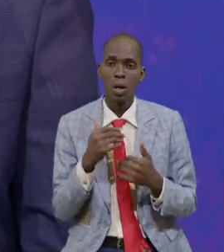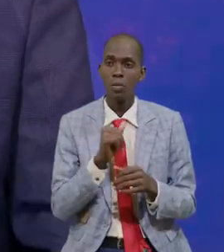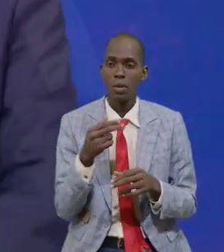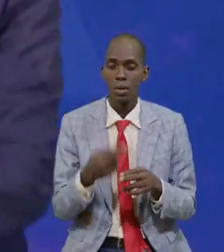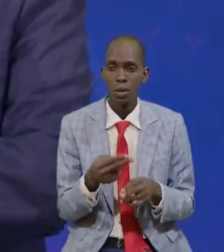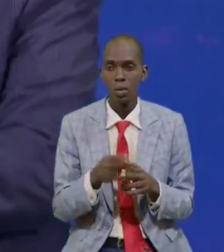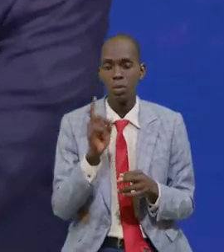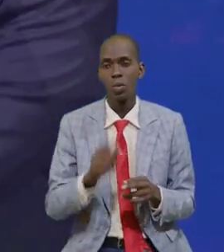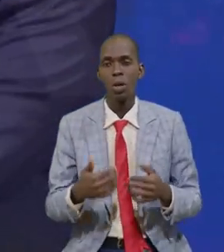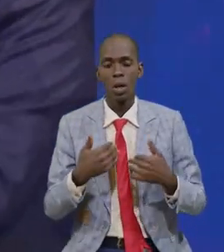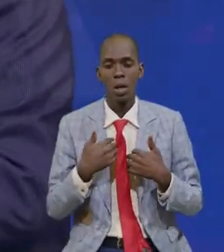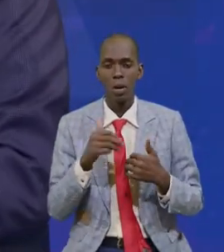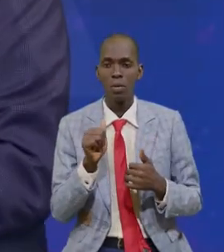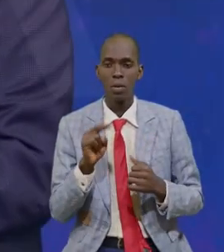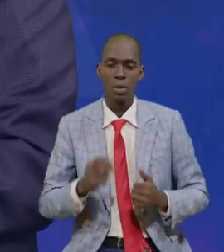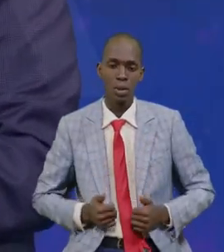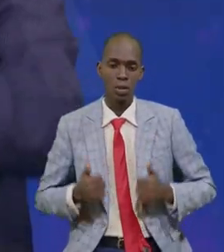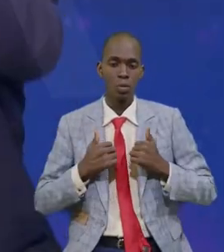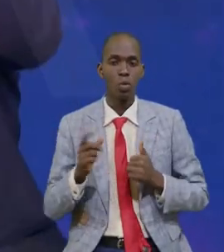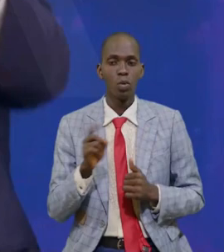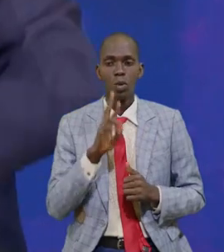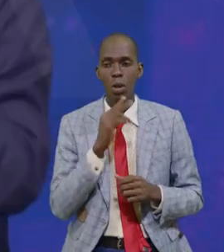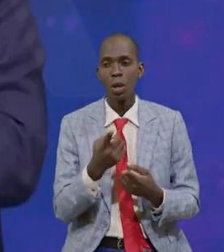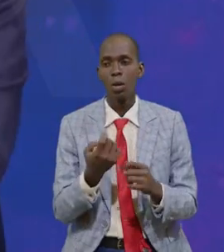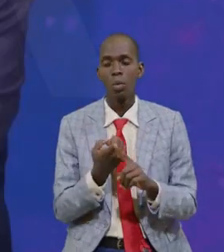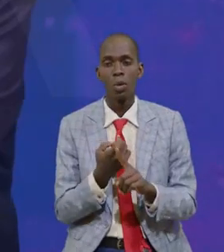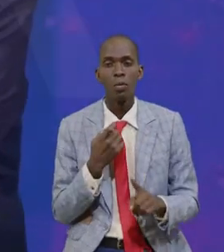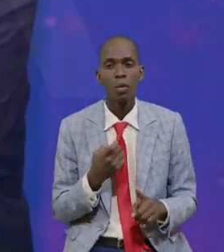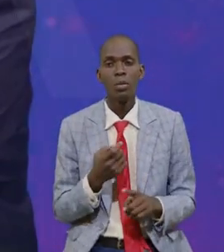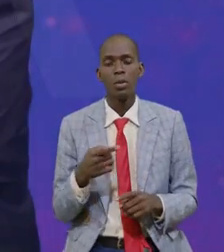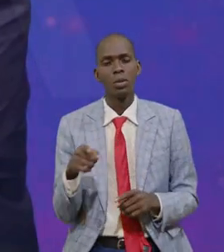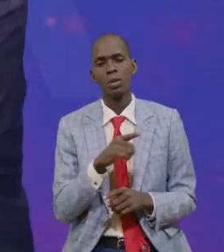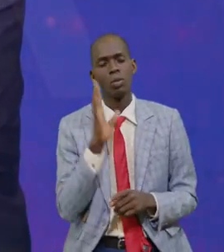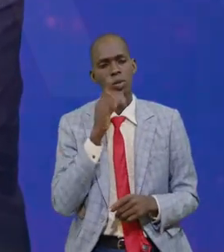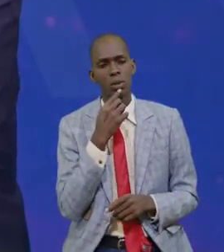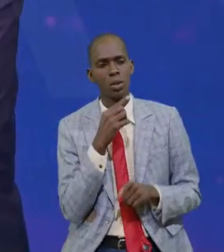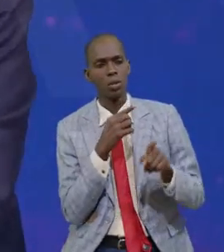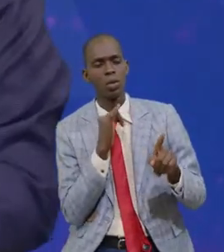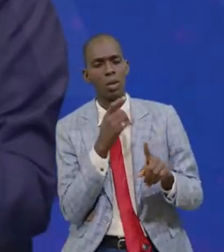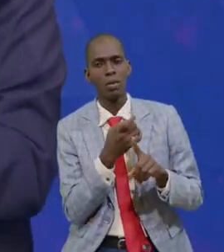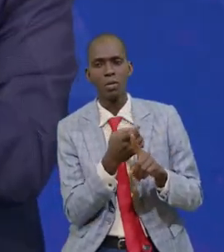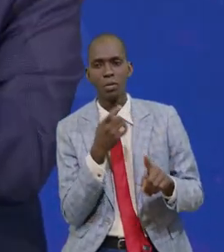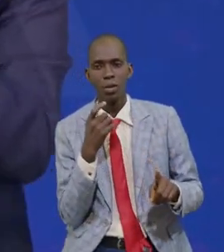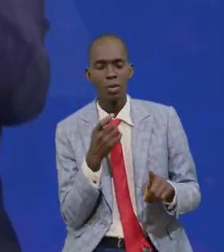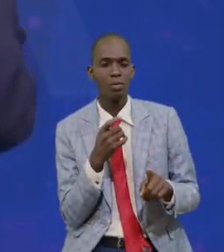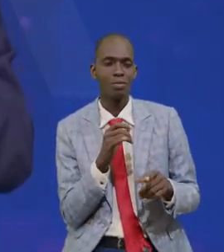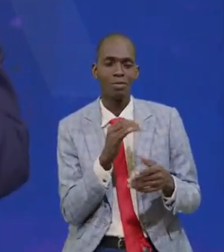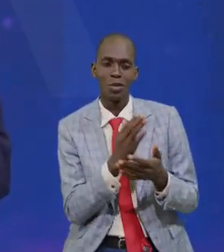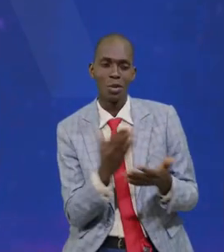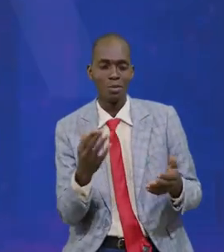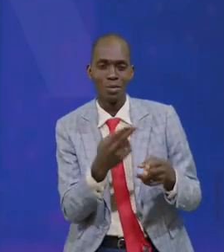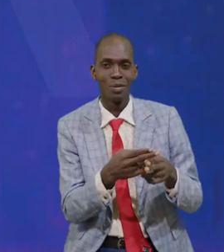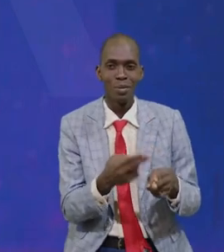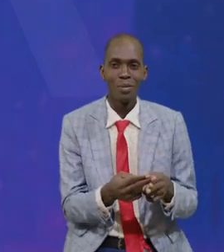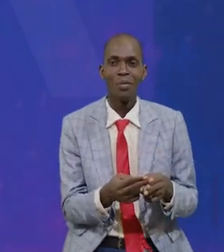is coming from. A locality is coming from. They say you are from a Kenwa Road or something. Well, but you are not